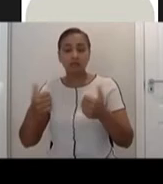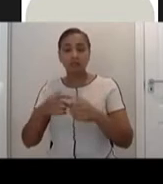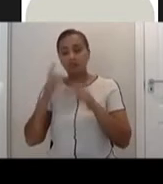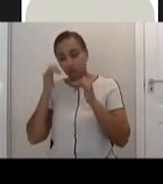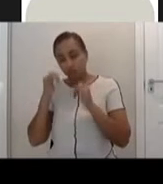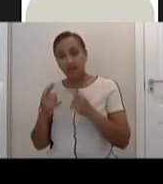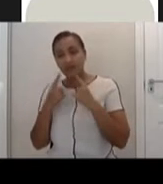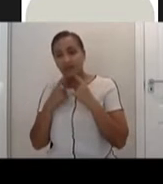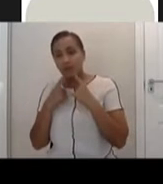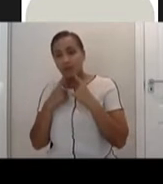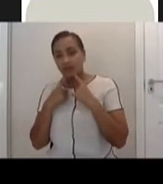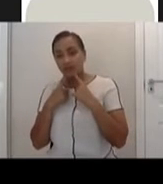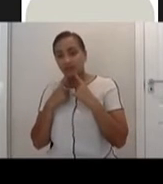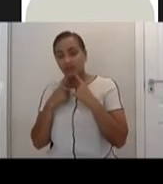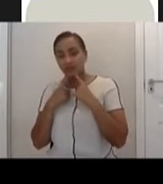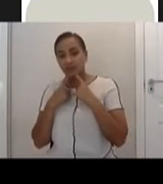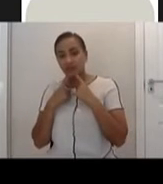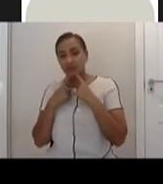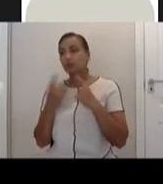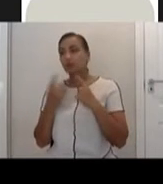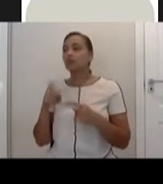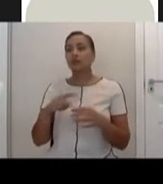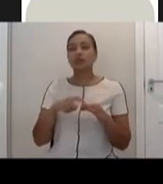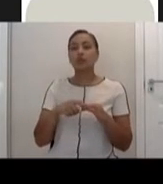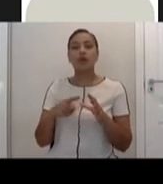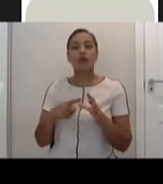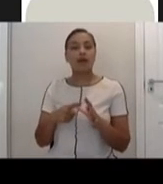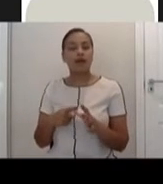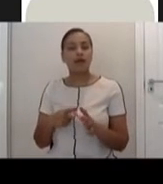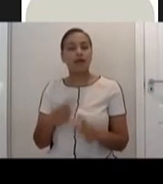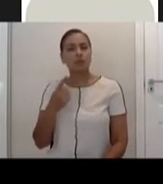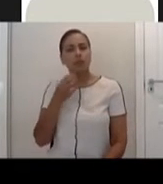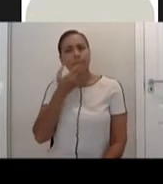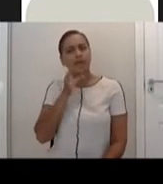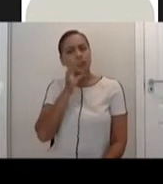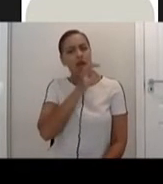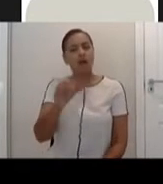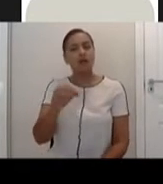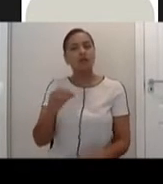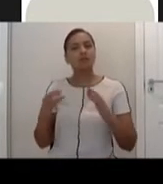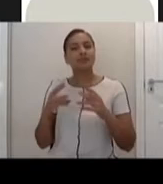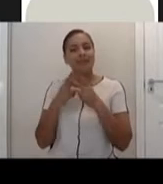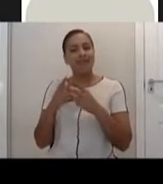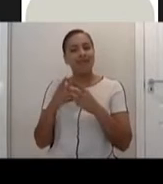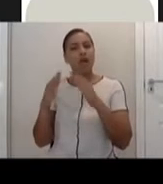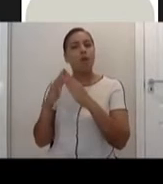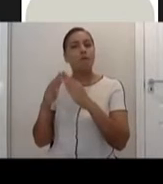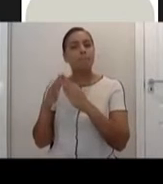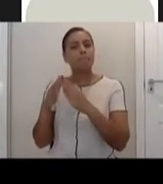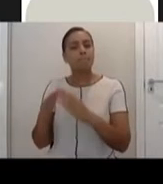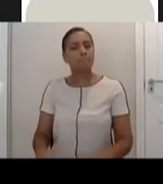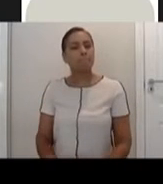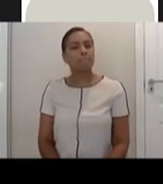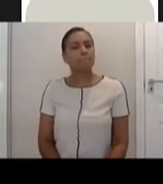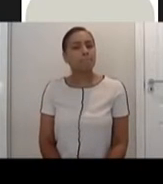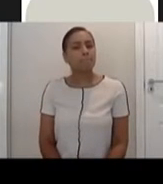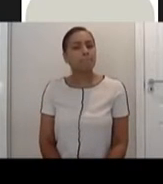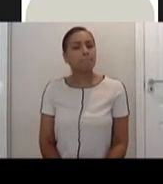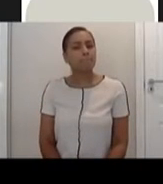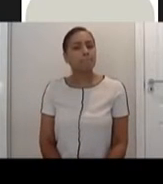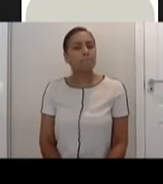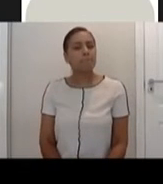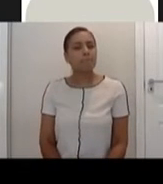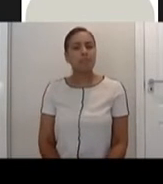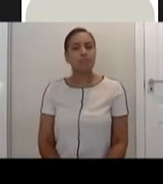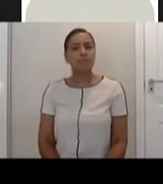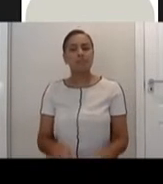and then perhaps we can publish it with the Q&A. Yeah. But somebody was asking around care homes and looking at the proportion of